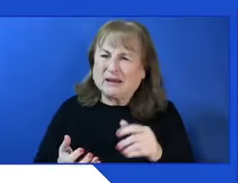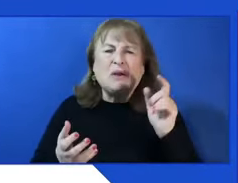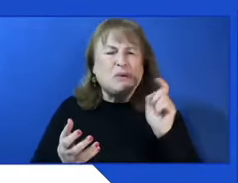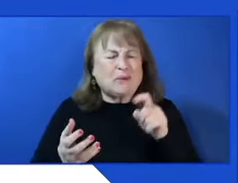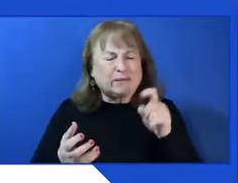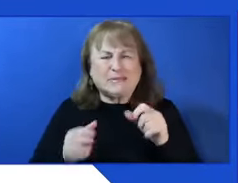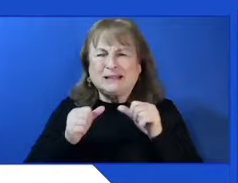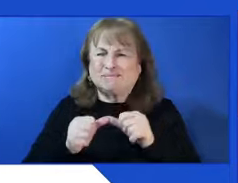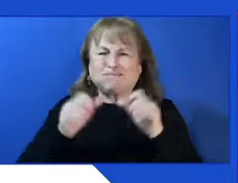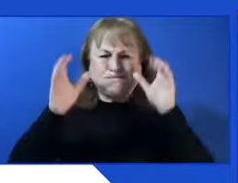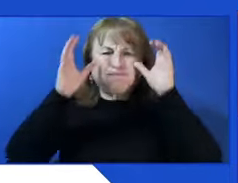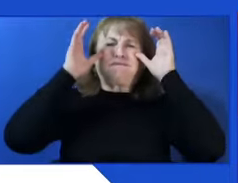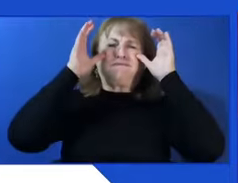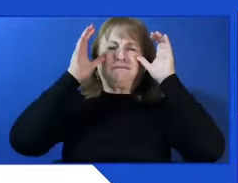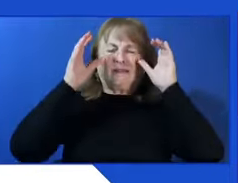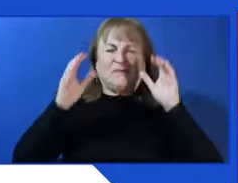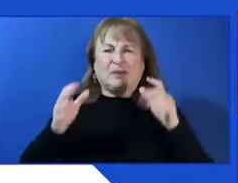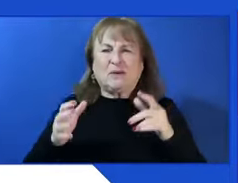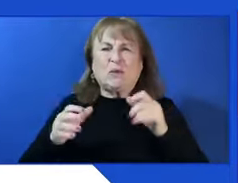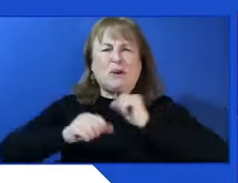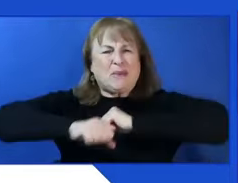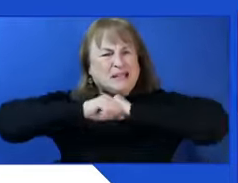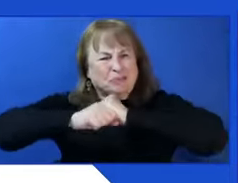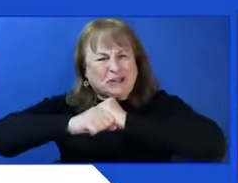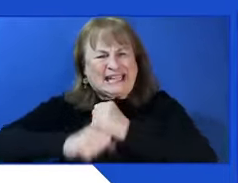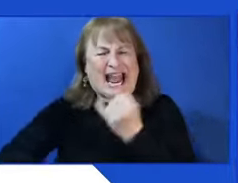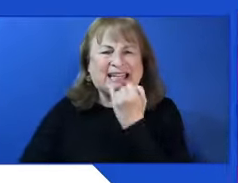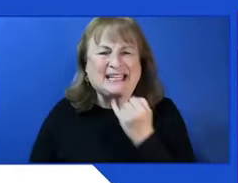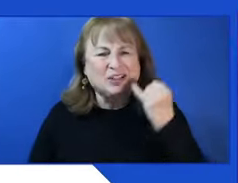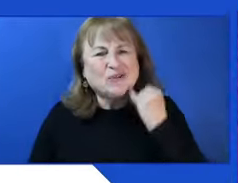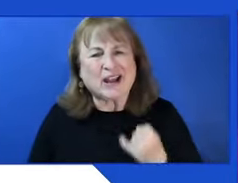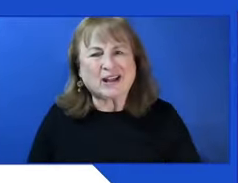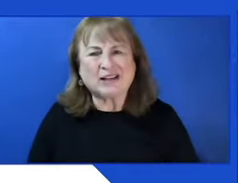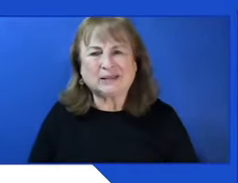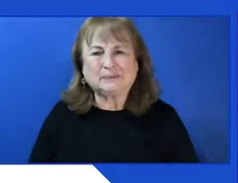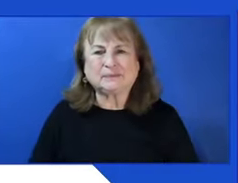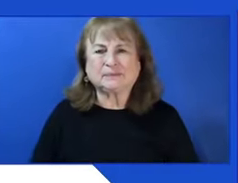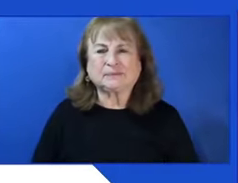velo yishan, Shomer Yisrael.